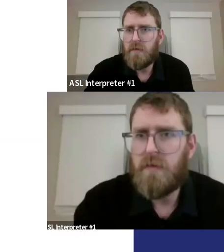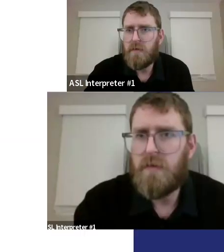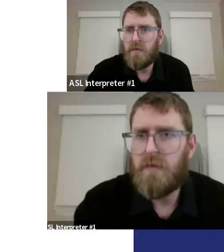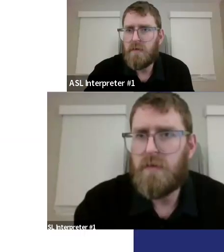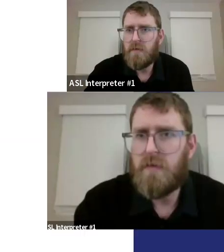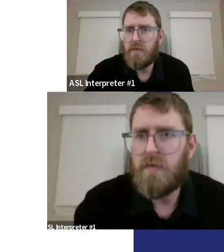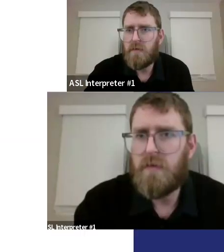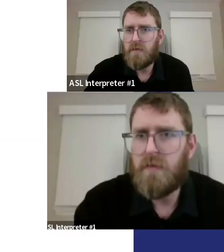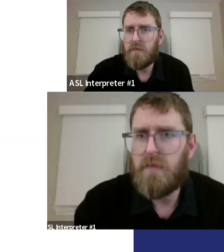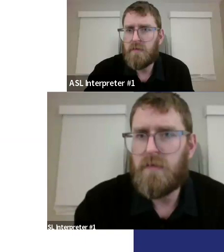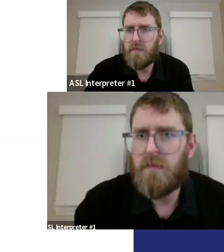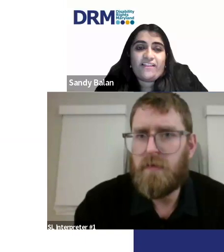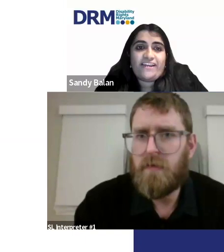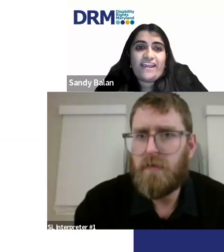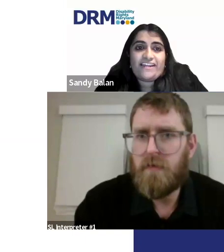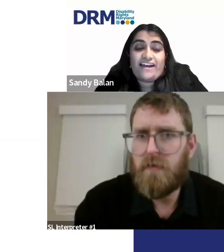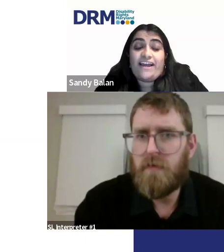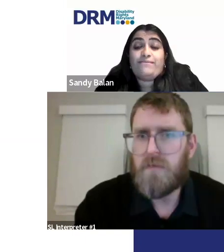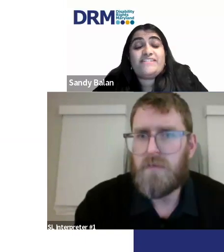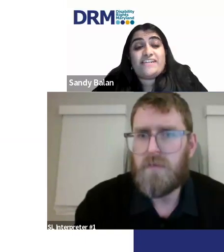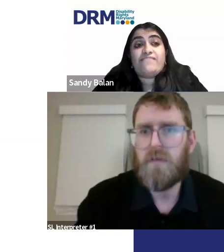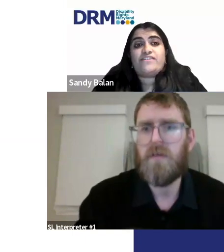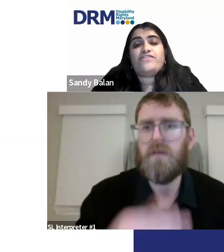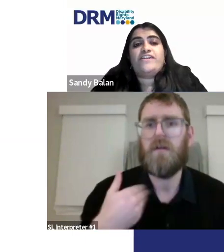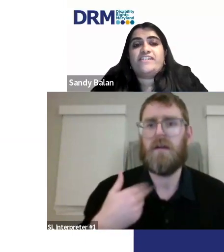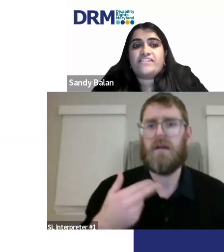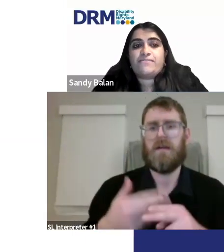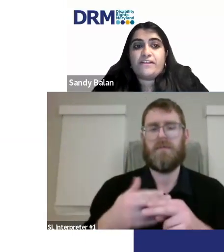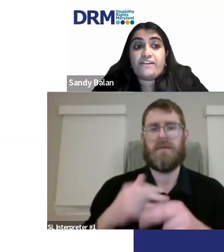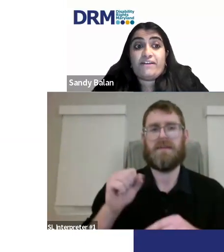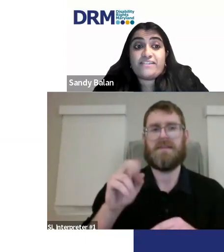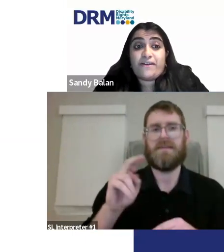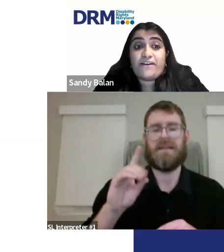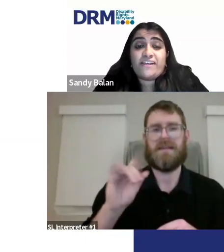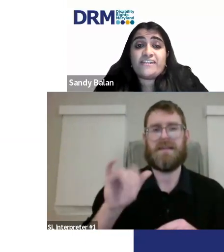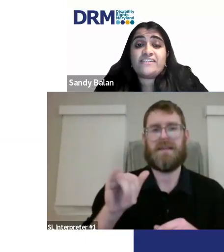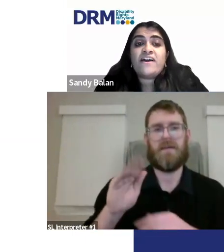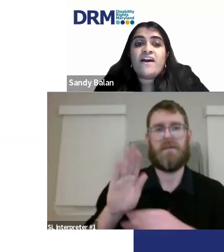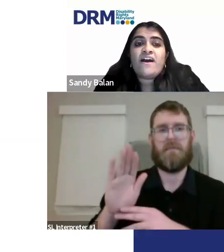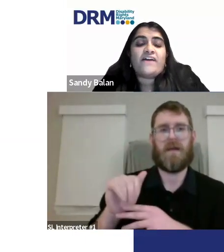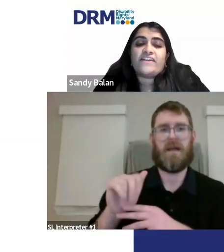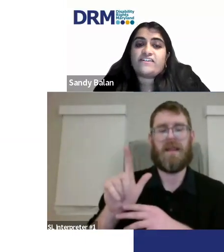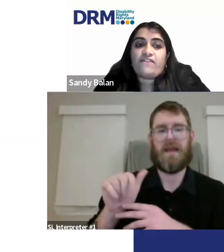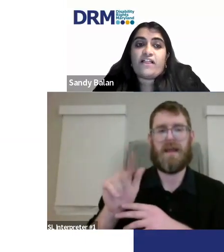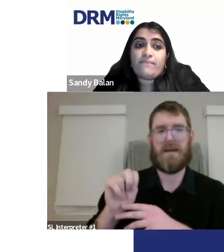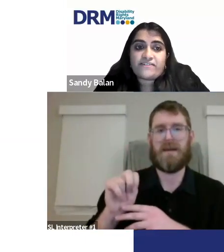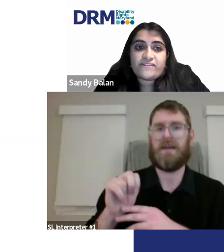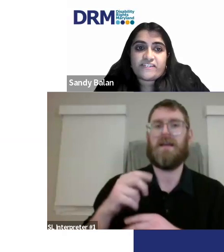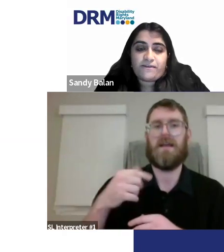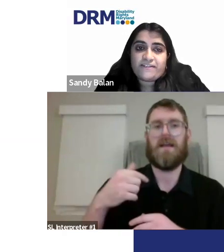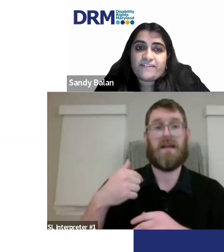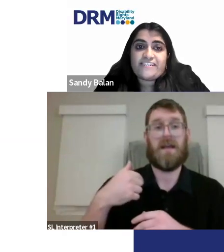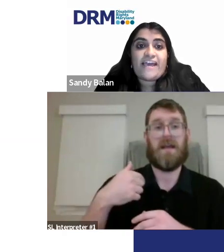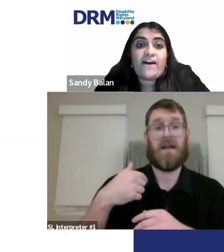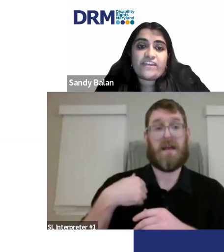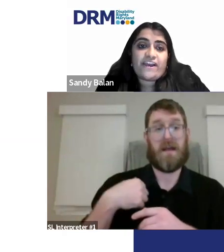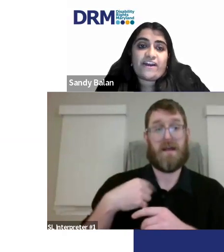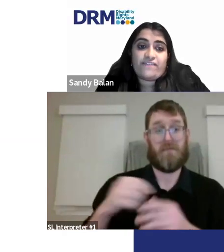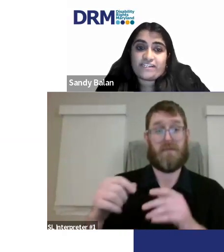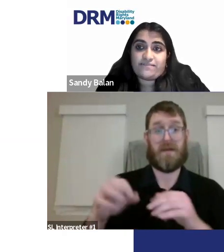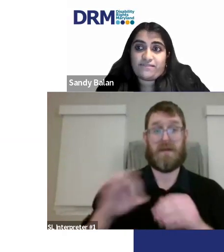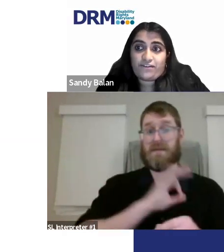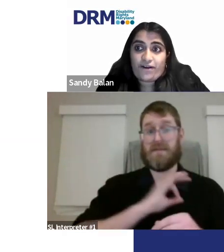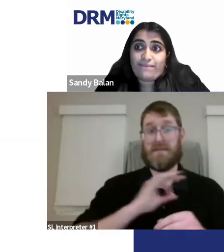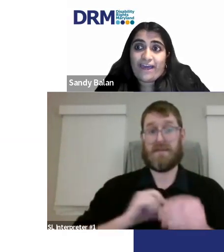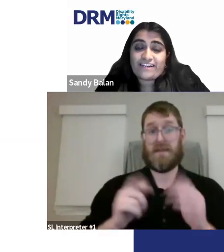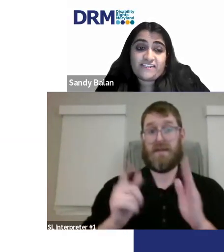Good evening, everyone. My name is Sandy Ballin, and I am a staff attorney at Disability Rights Maryland on their Developmental Disabilities